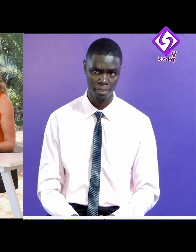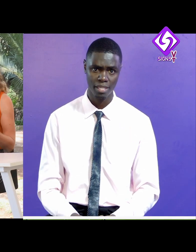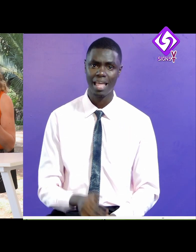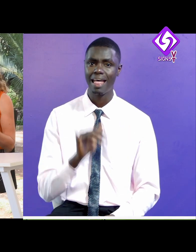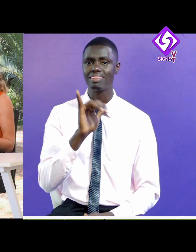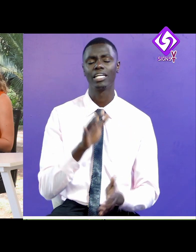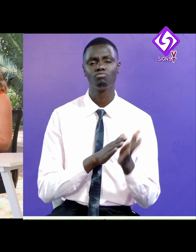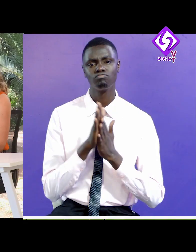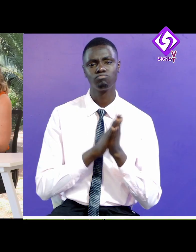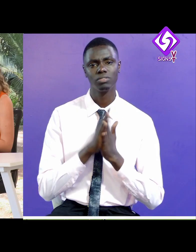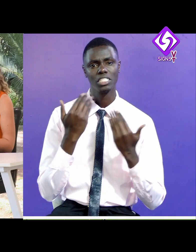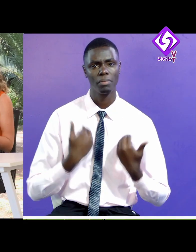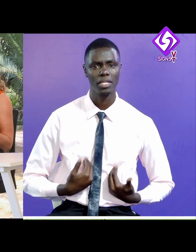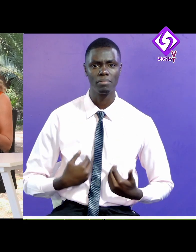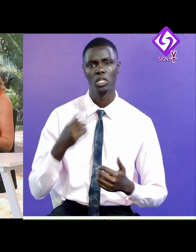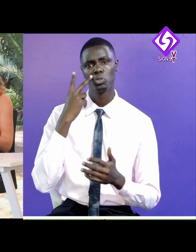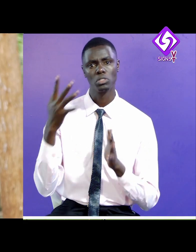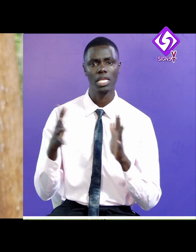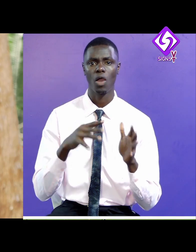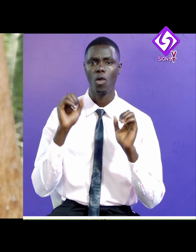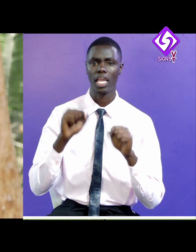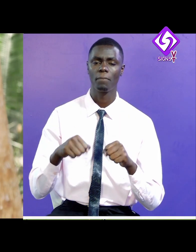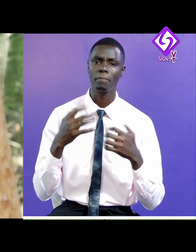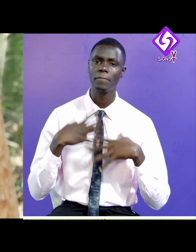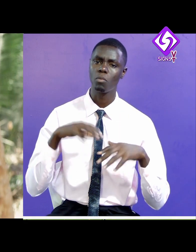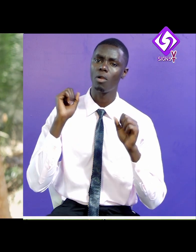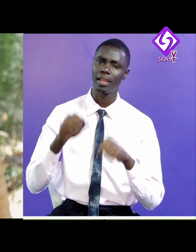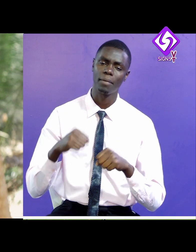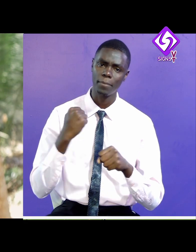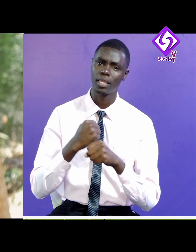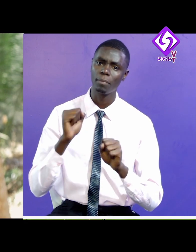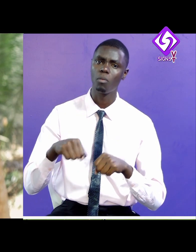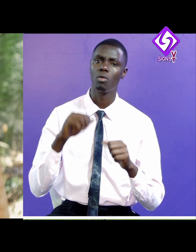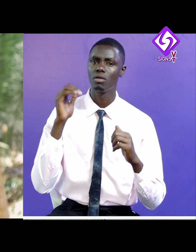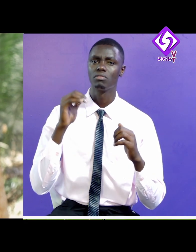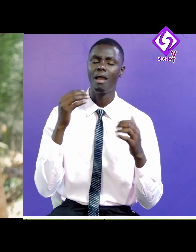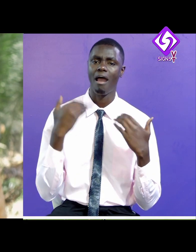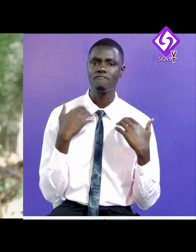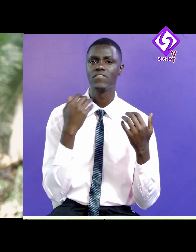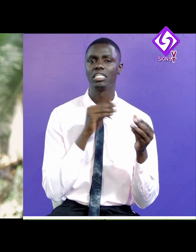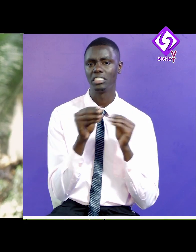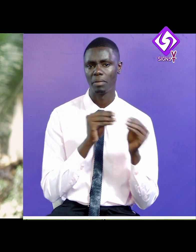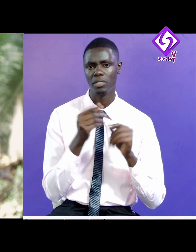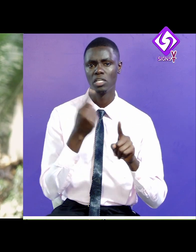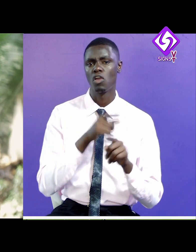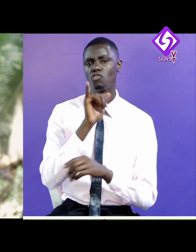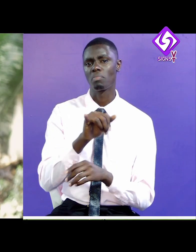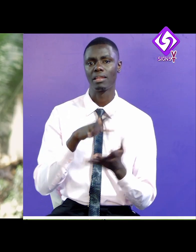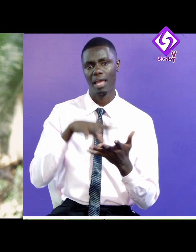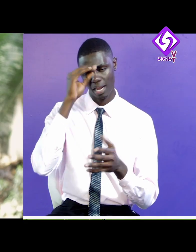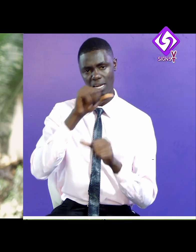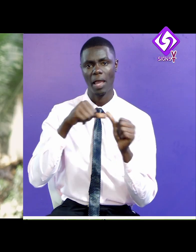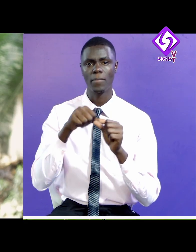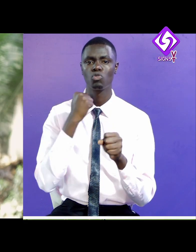really inspired me to see how capable people are despite their disabilities. And from that, I learned about